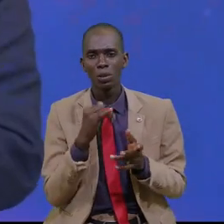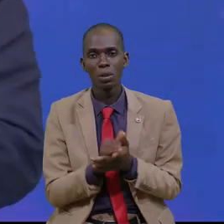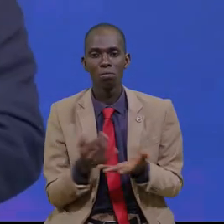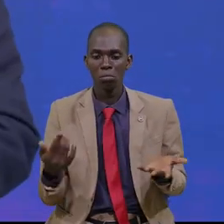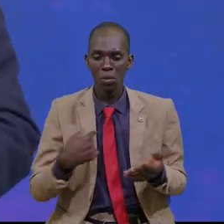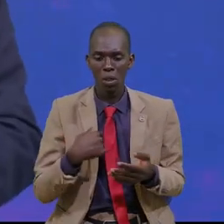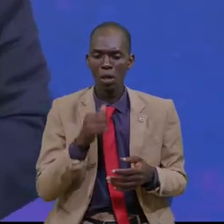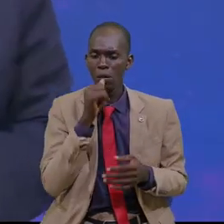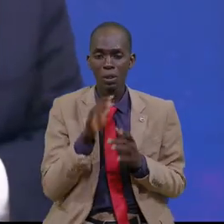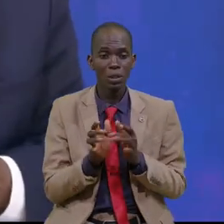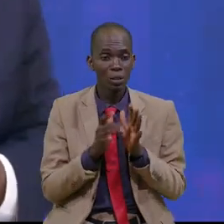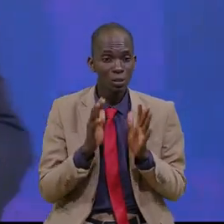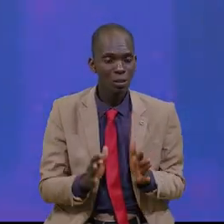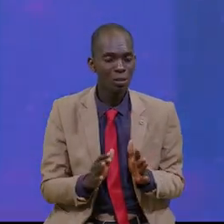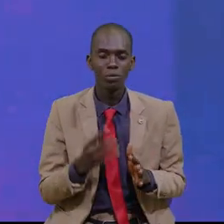I'm a Christian,